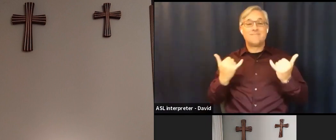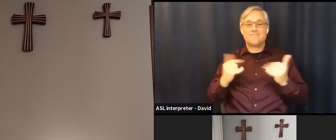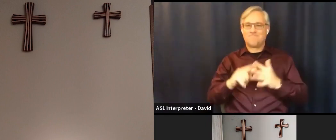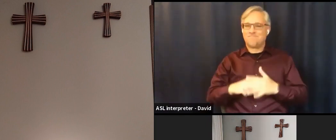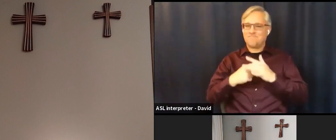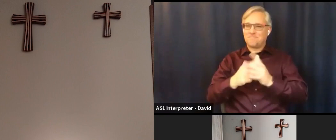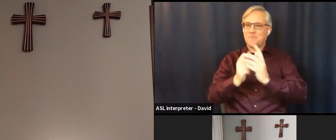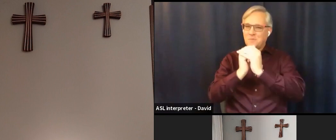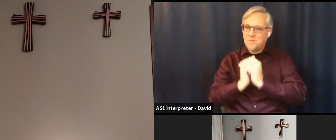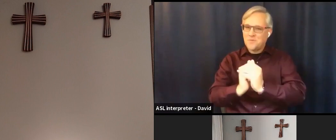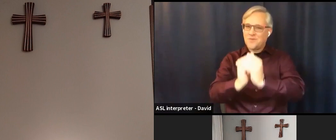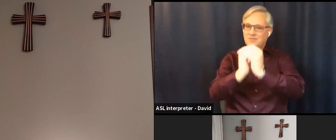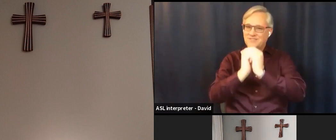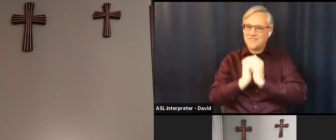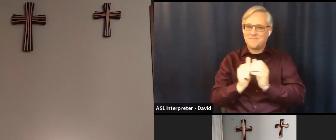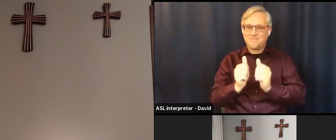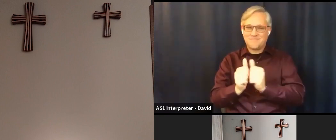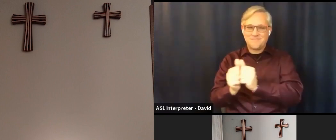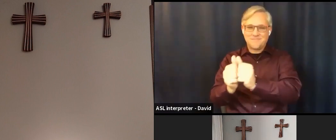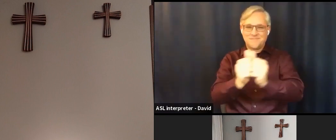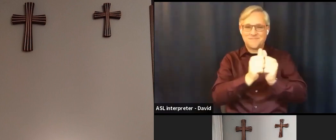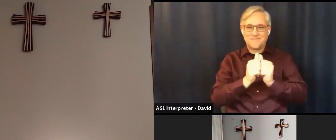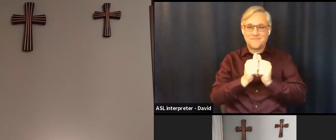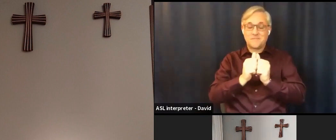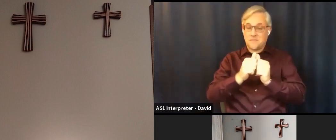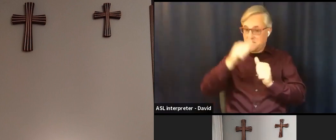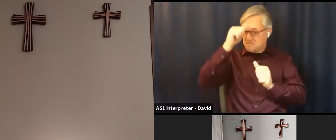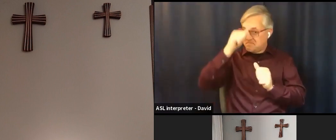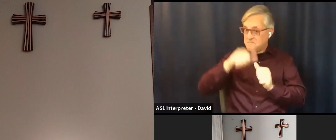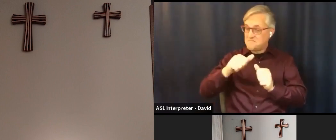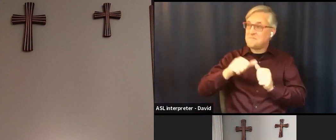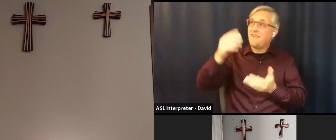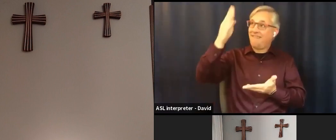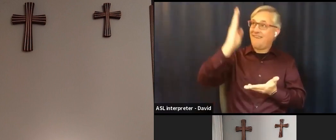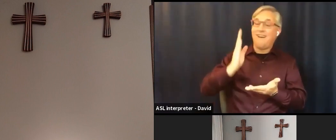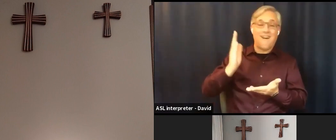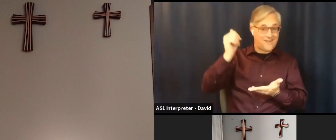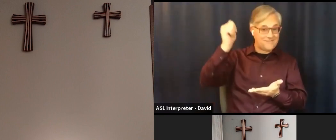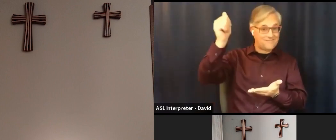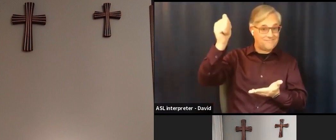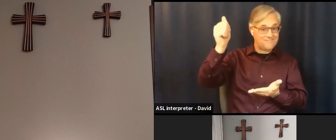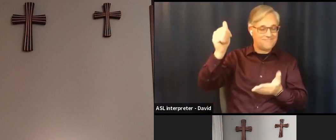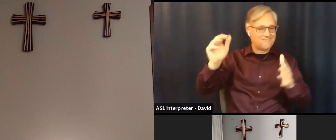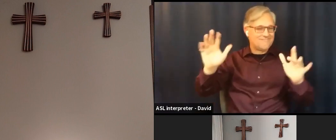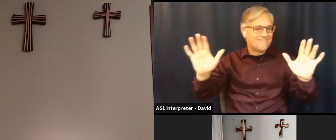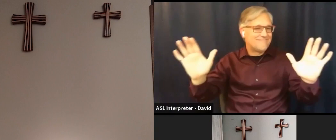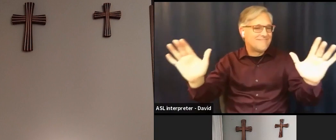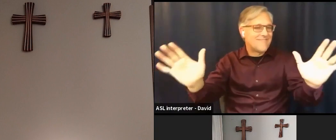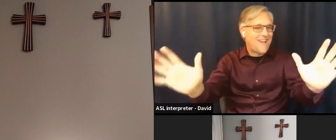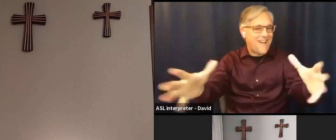remembering that God is the one who gathers us and holds us close.